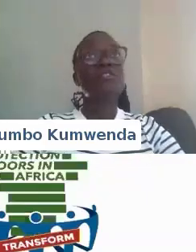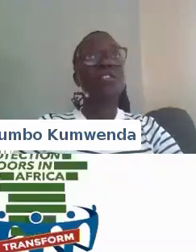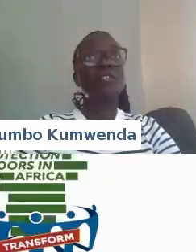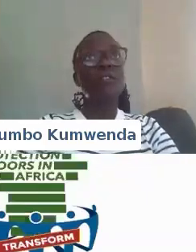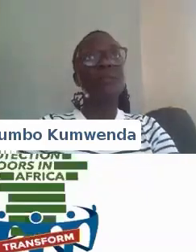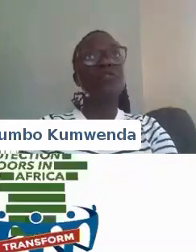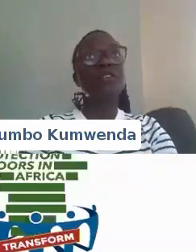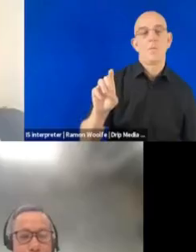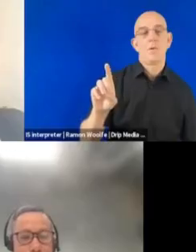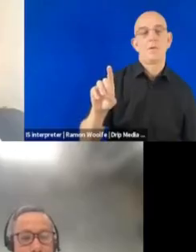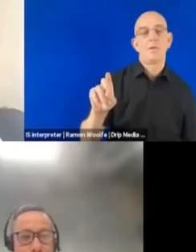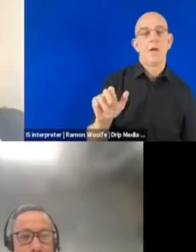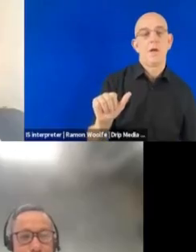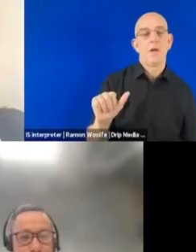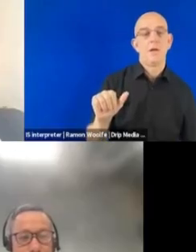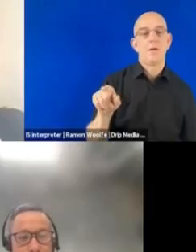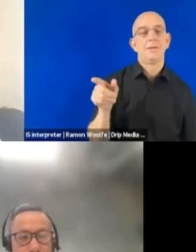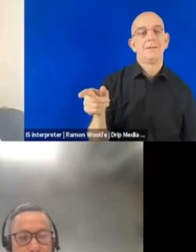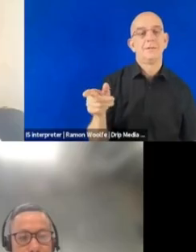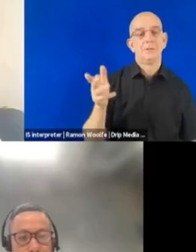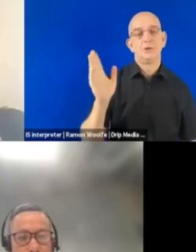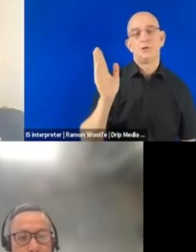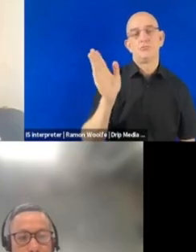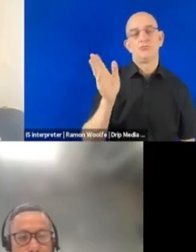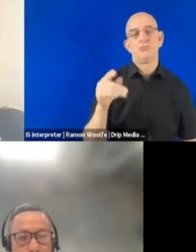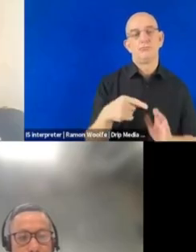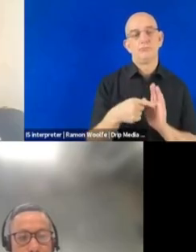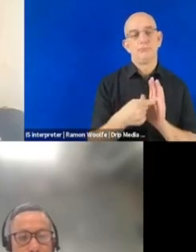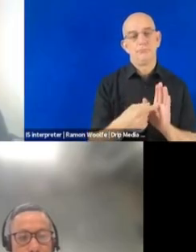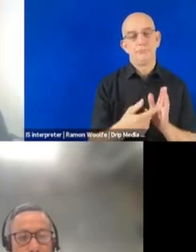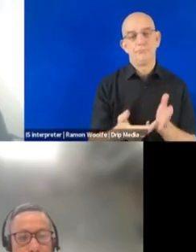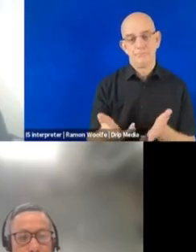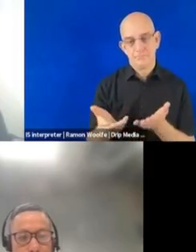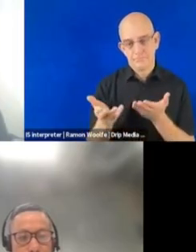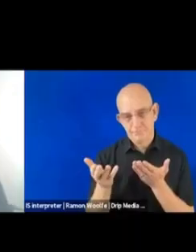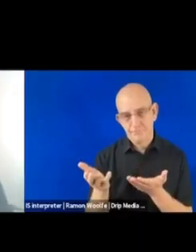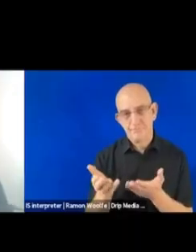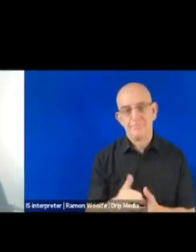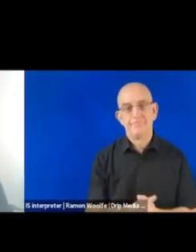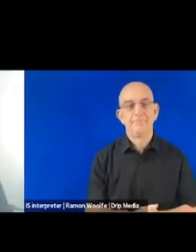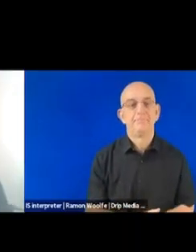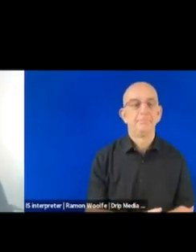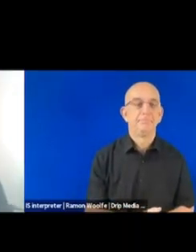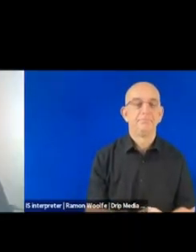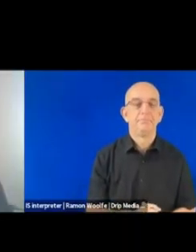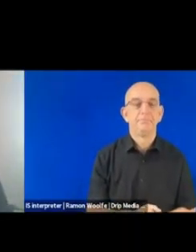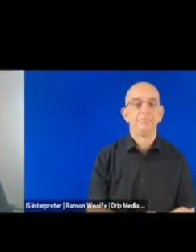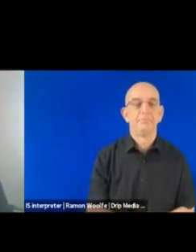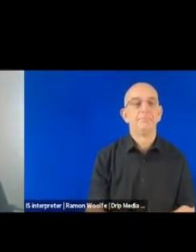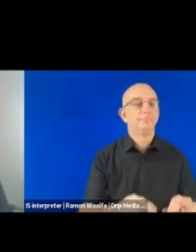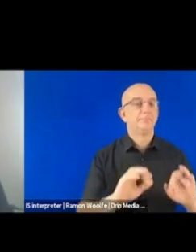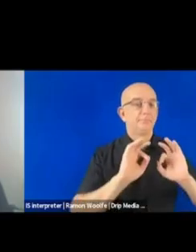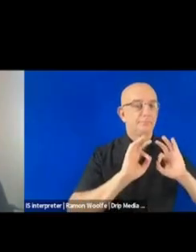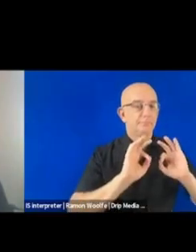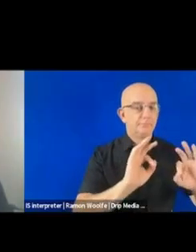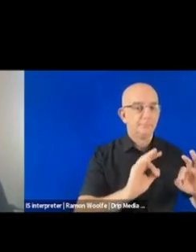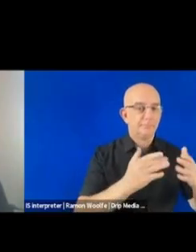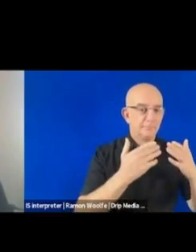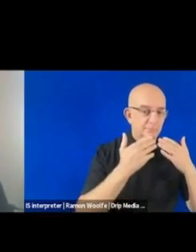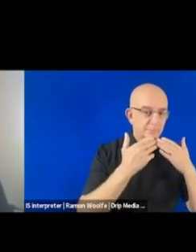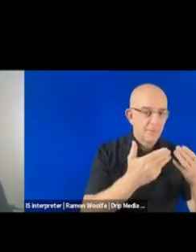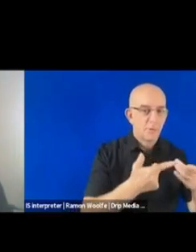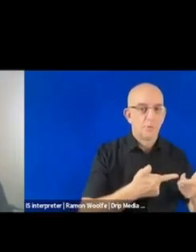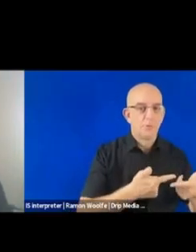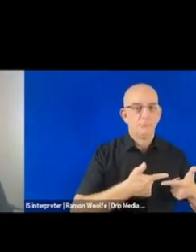institutionalization of the Transform training package, solely focusing on the joint collaboration that has been going on between